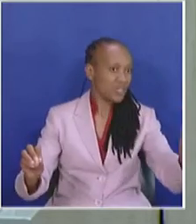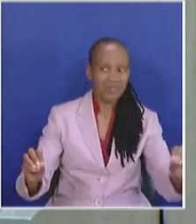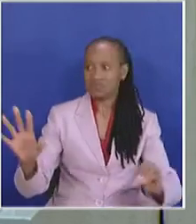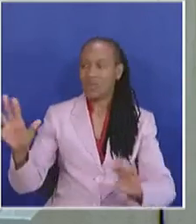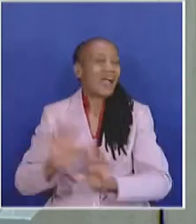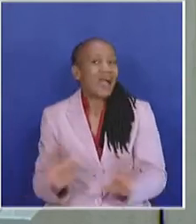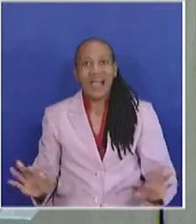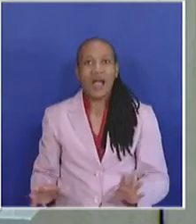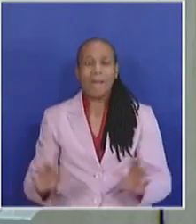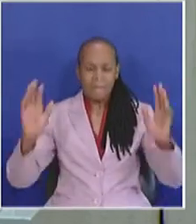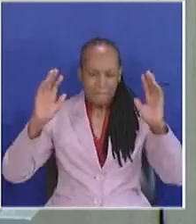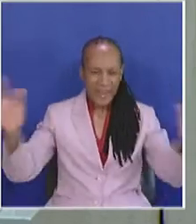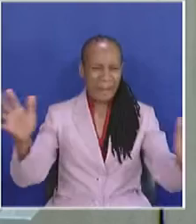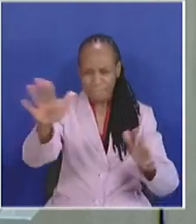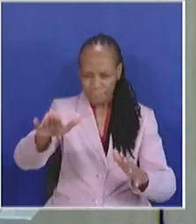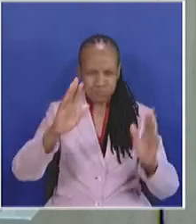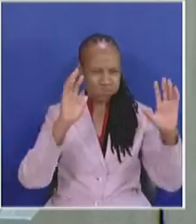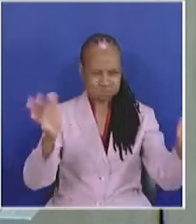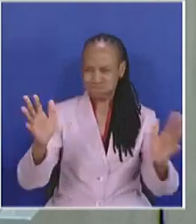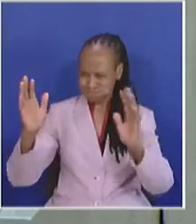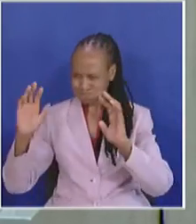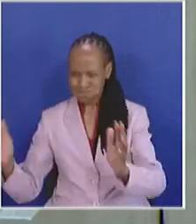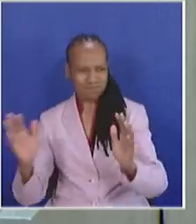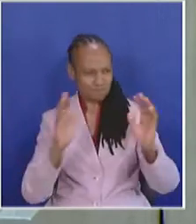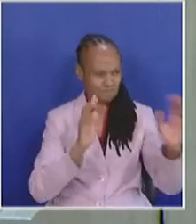build mega human settlements, e-government,